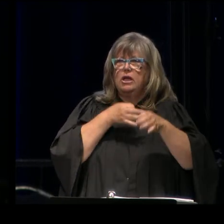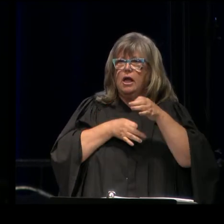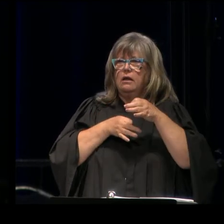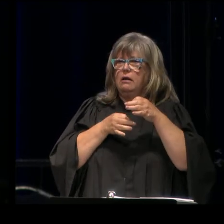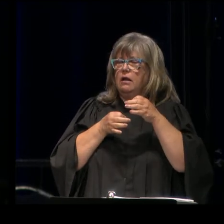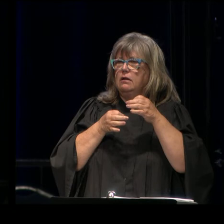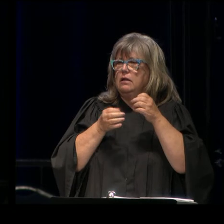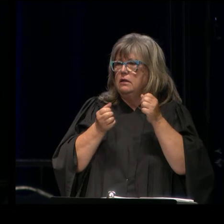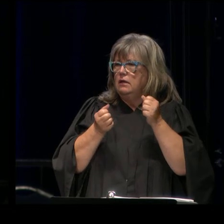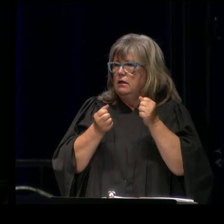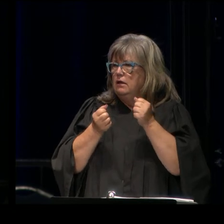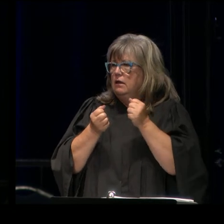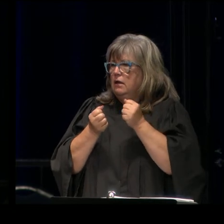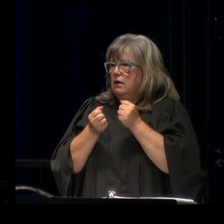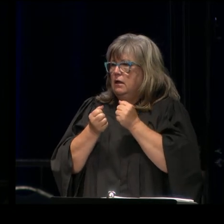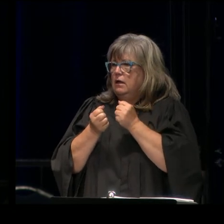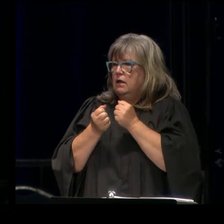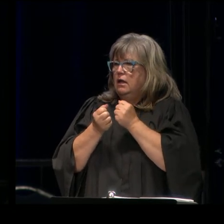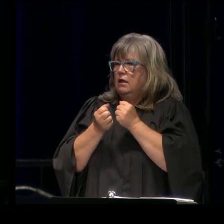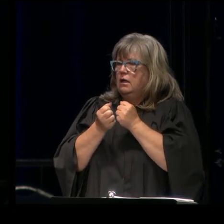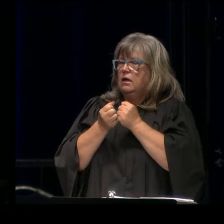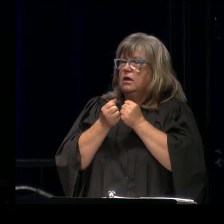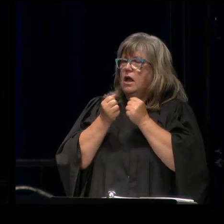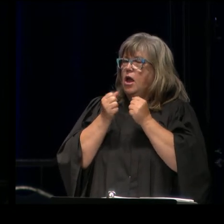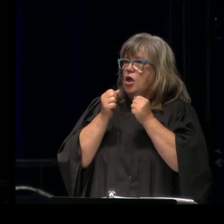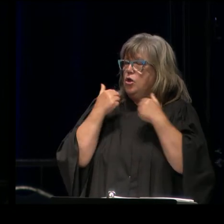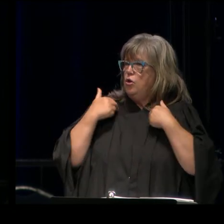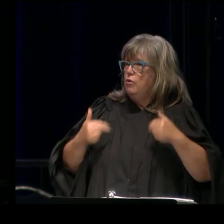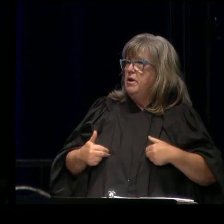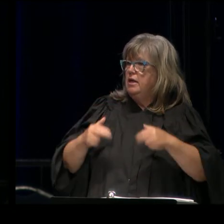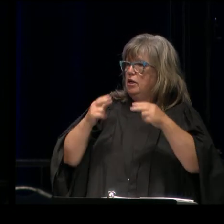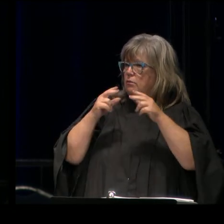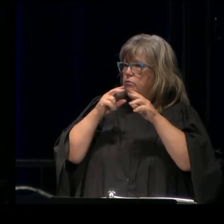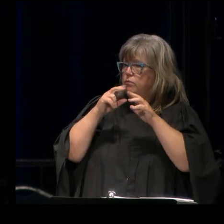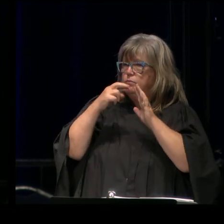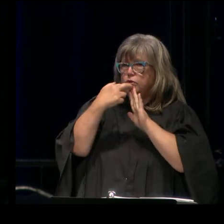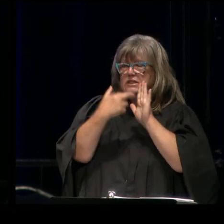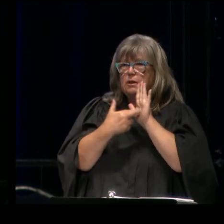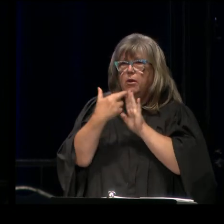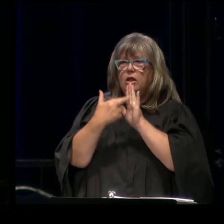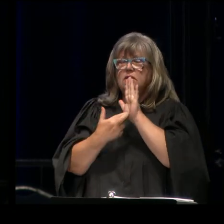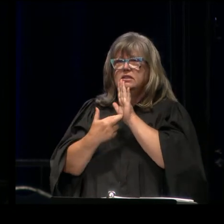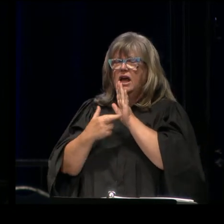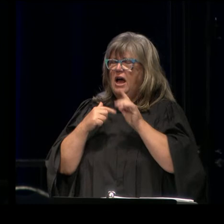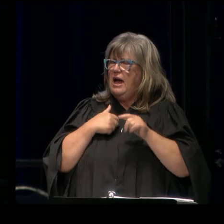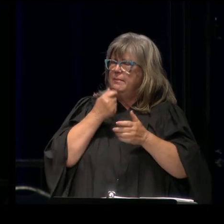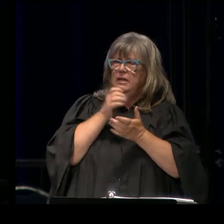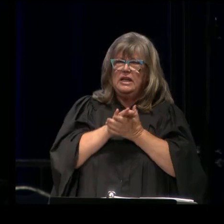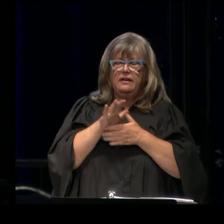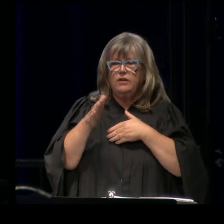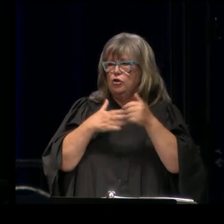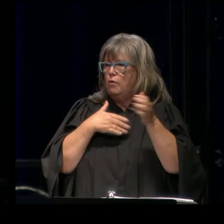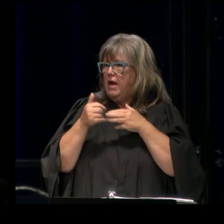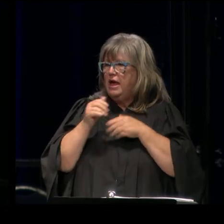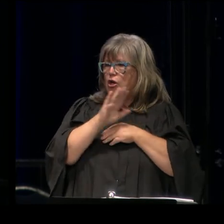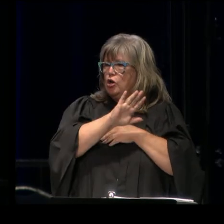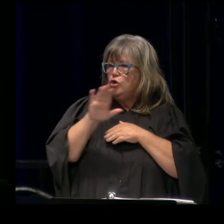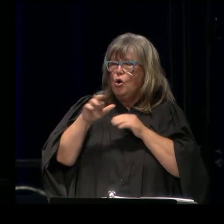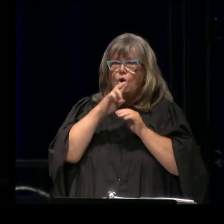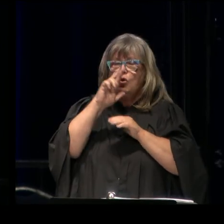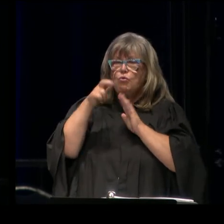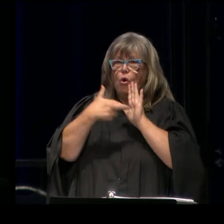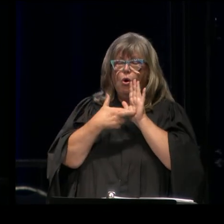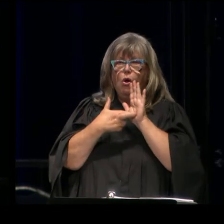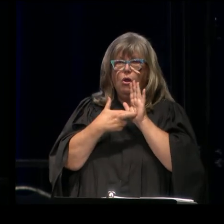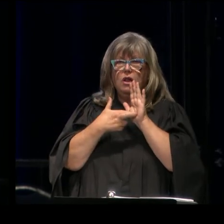human moral and ethical principles. I still believe that no matter what role you have in this